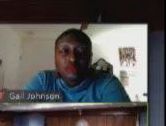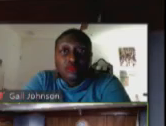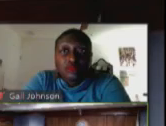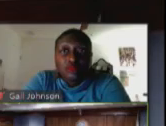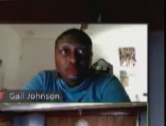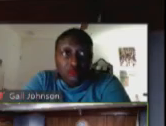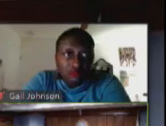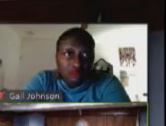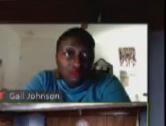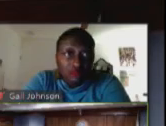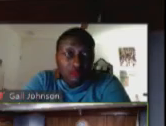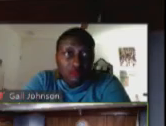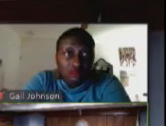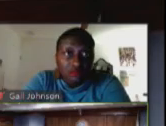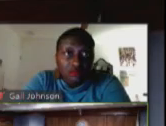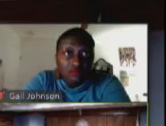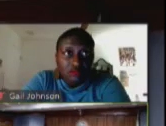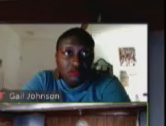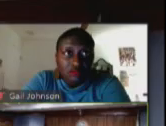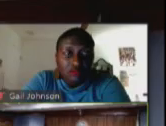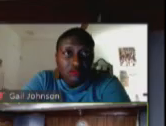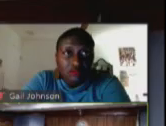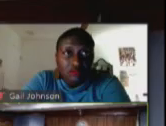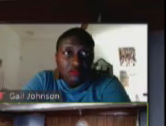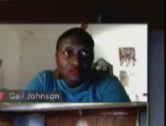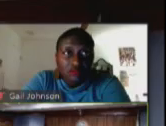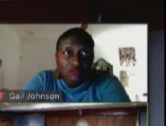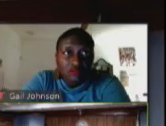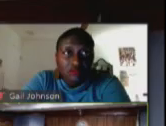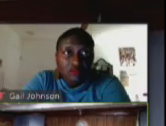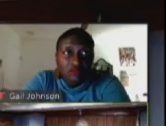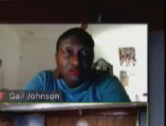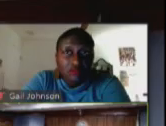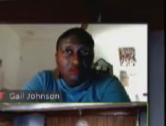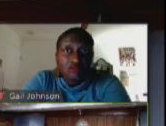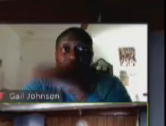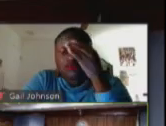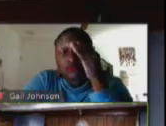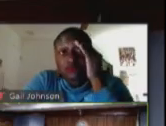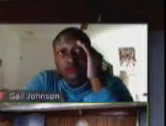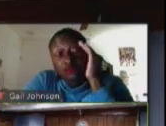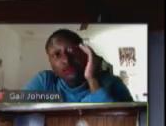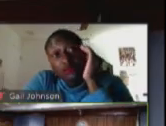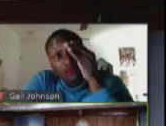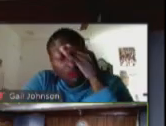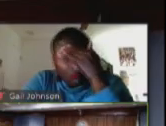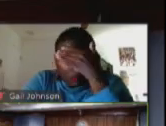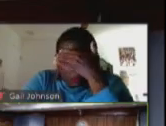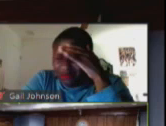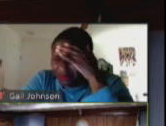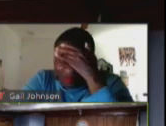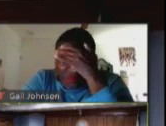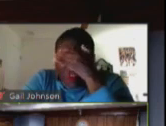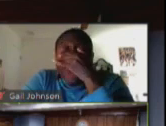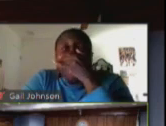budget is. Ours is very, very low. I mean, it's basically like one thing. So I'd like to know amounts, and then also maybe some